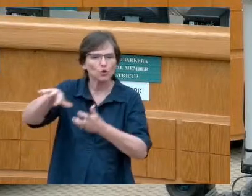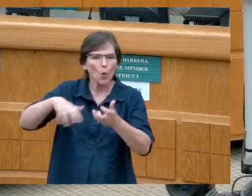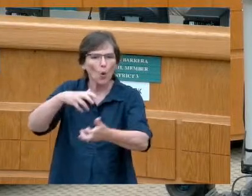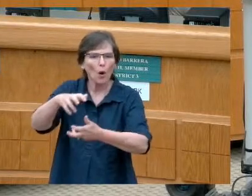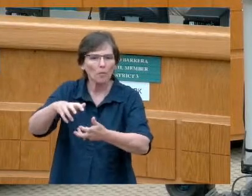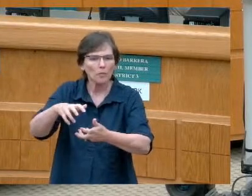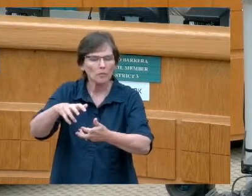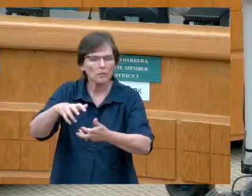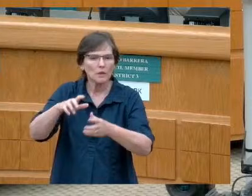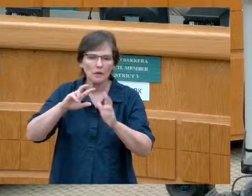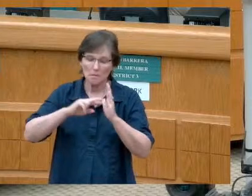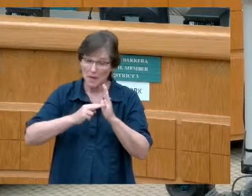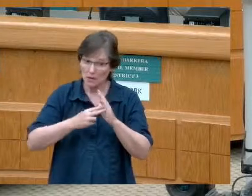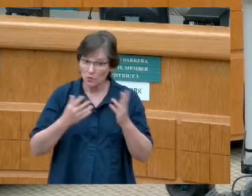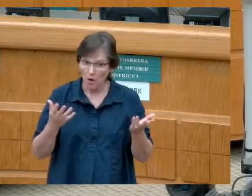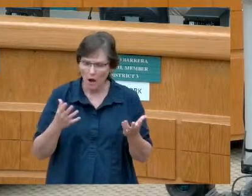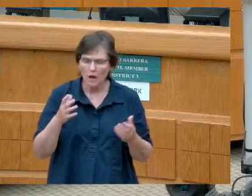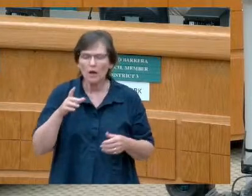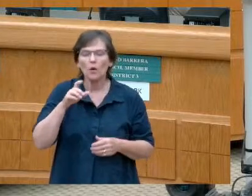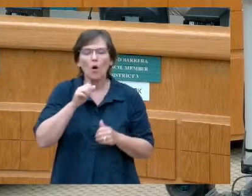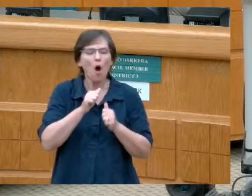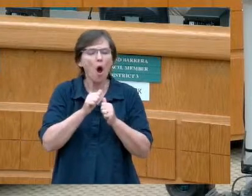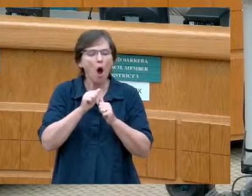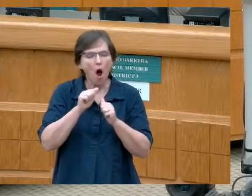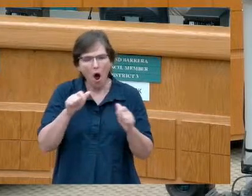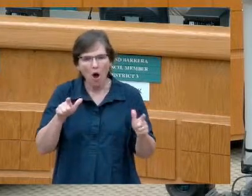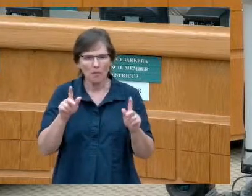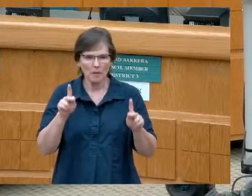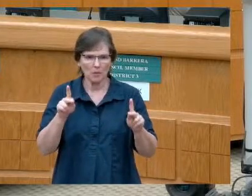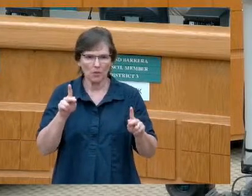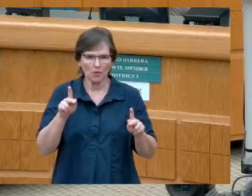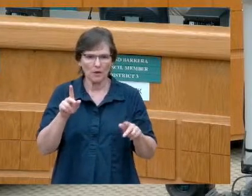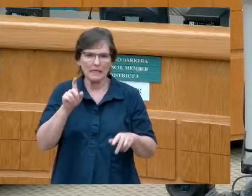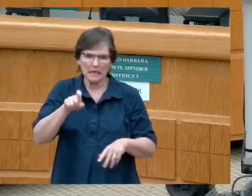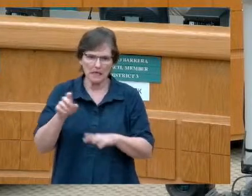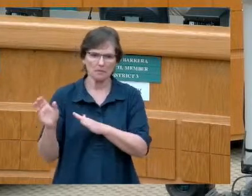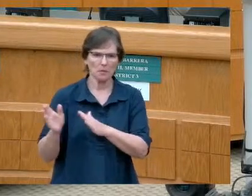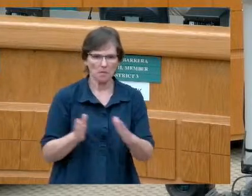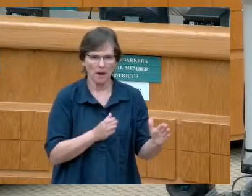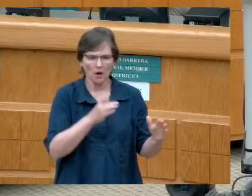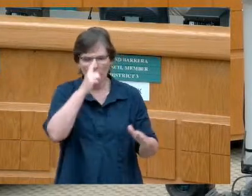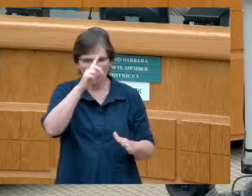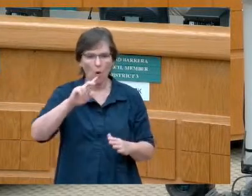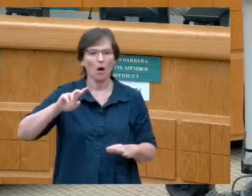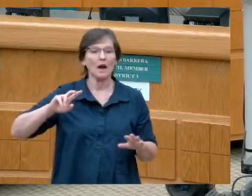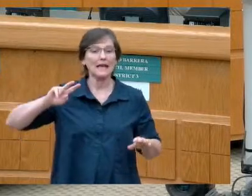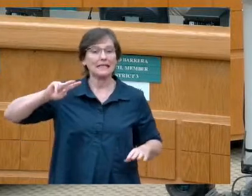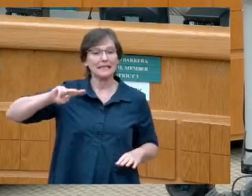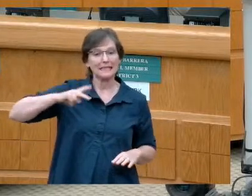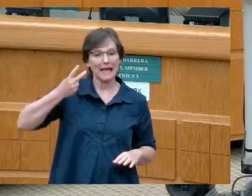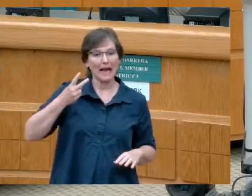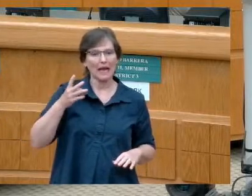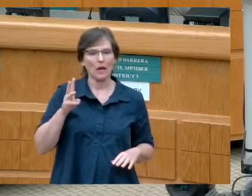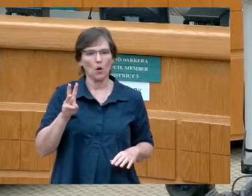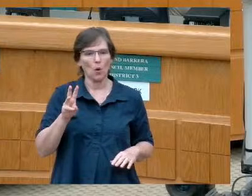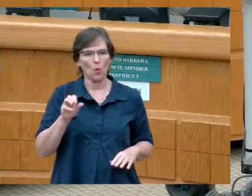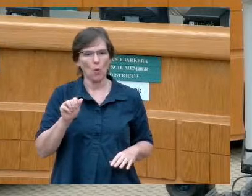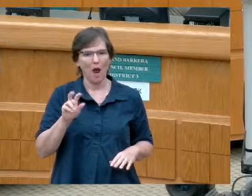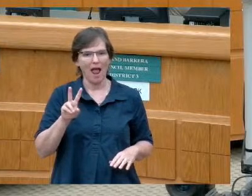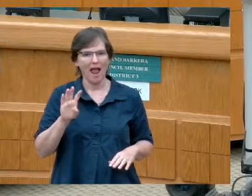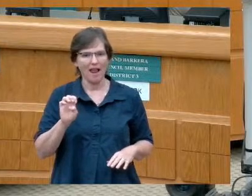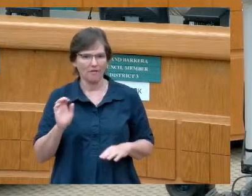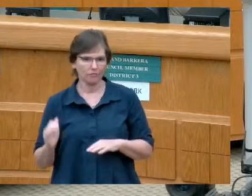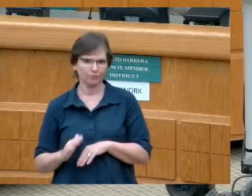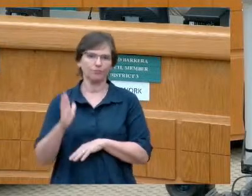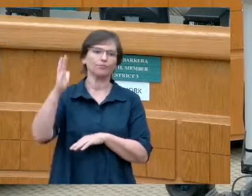That second wave may actually be worse than the first wave. We pray we're wrong, but just like we prepare for an